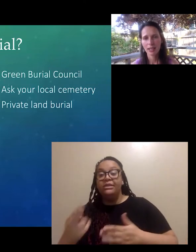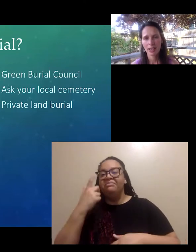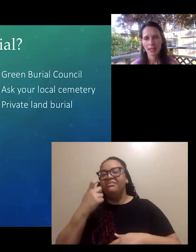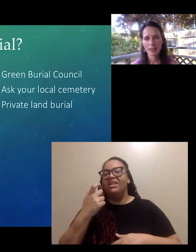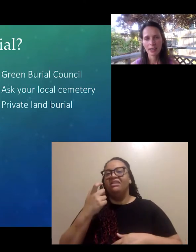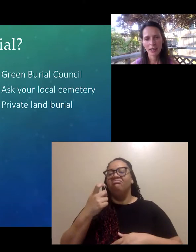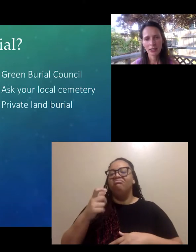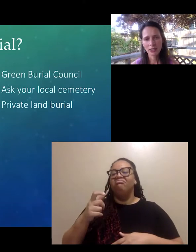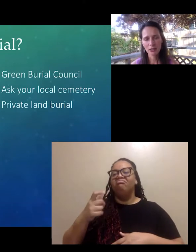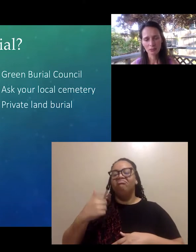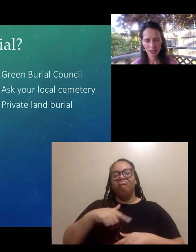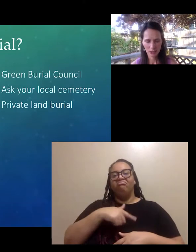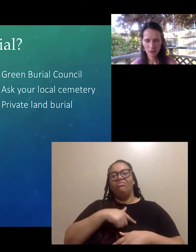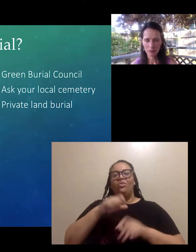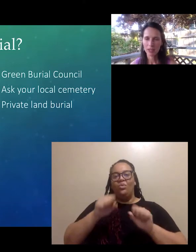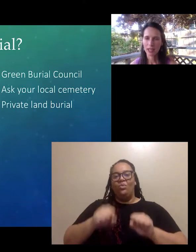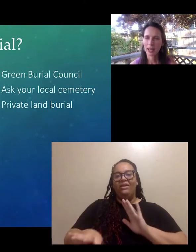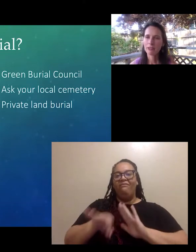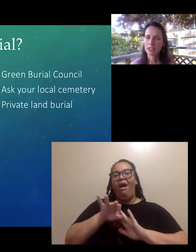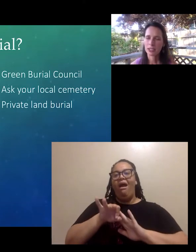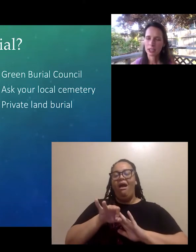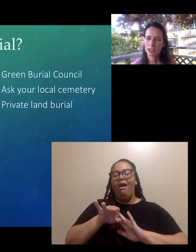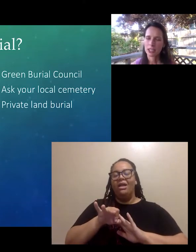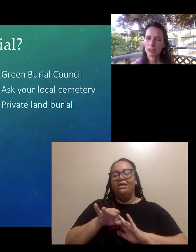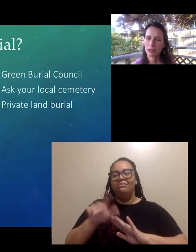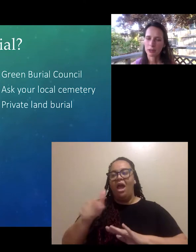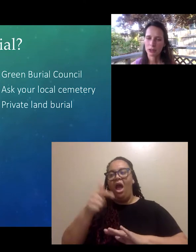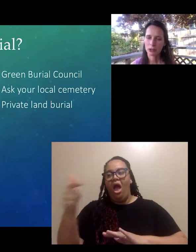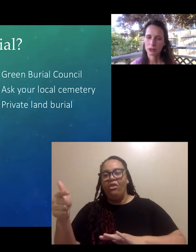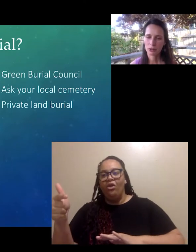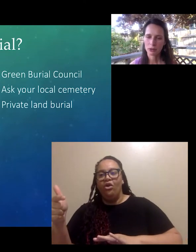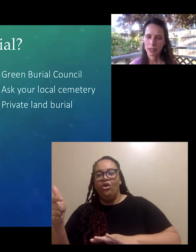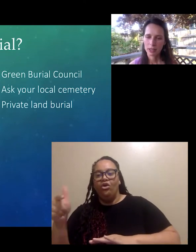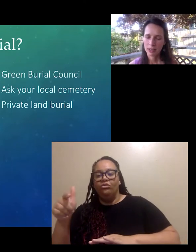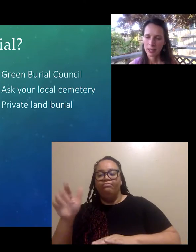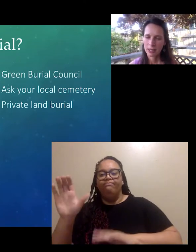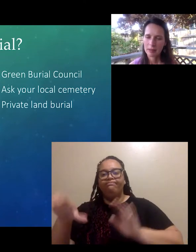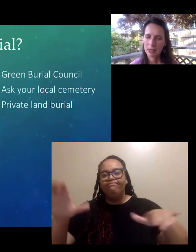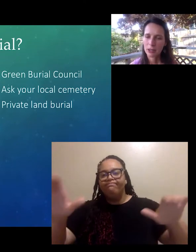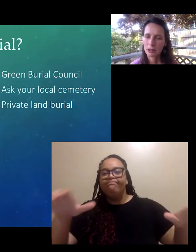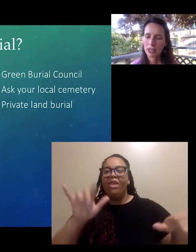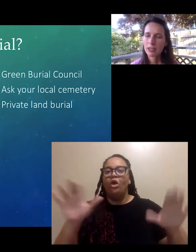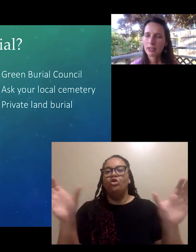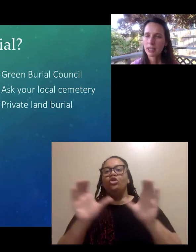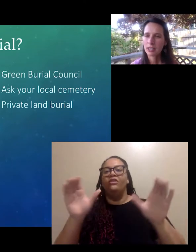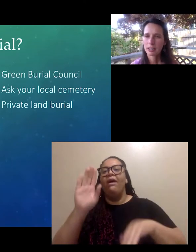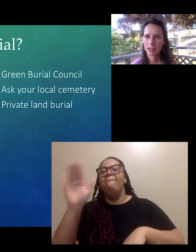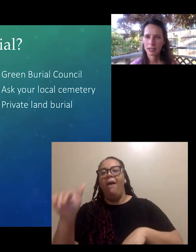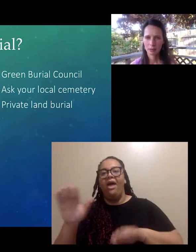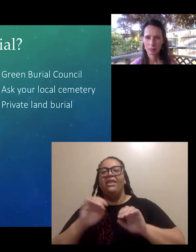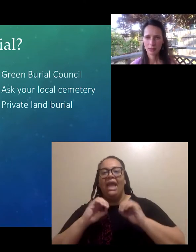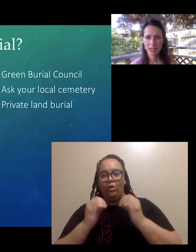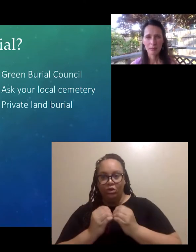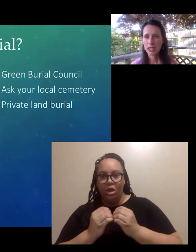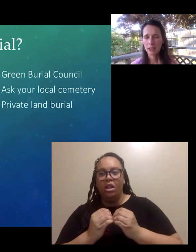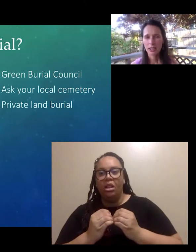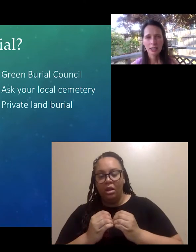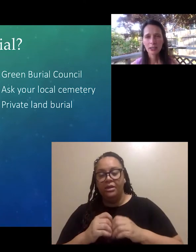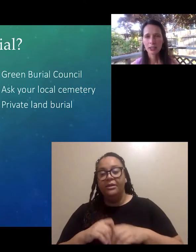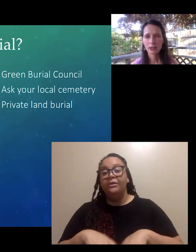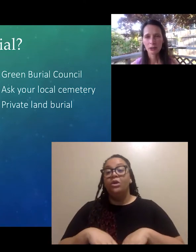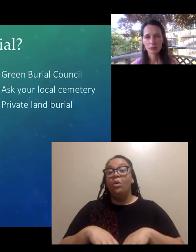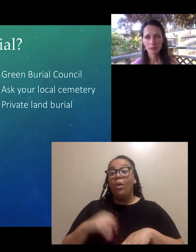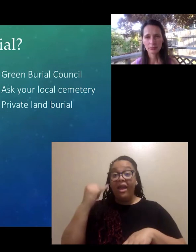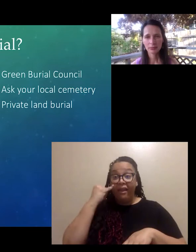And then I also, excuse me, I often encourage folks to, um, you know, if there's a cemetery